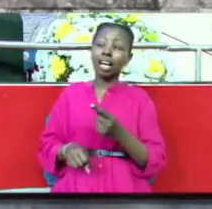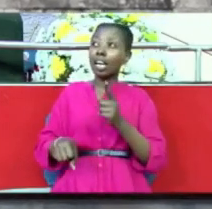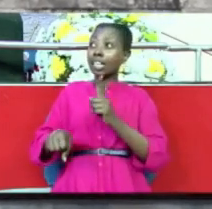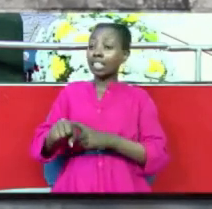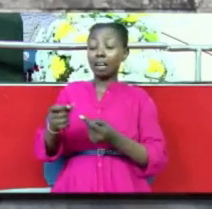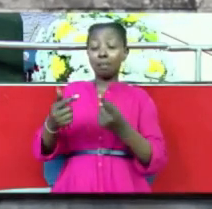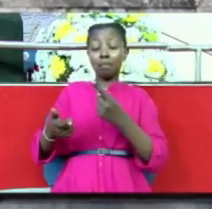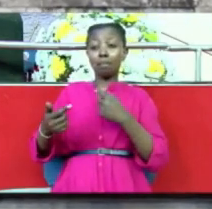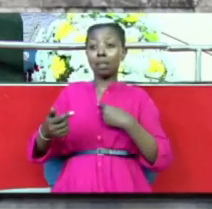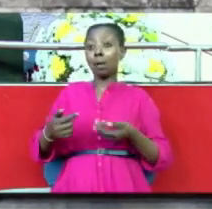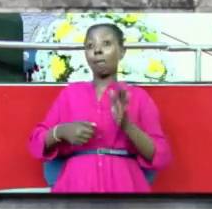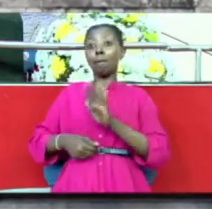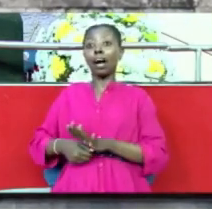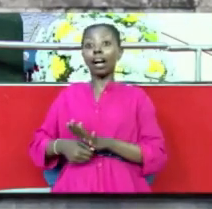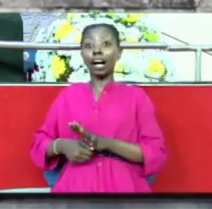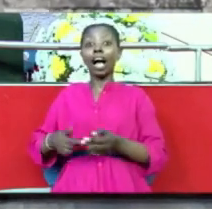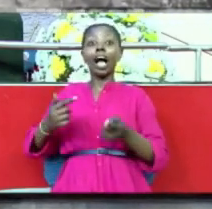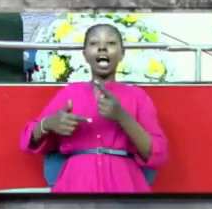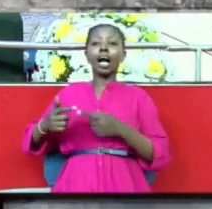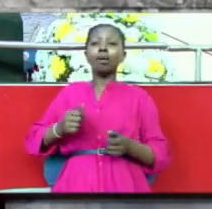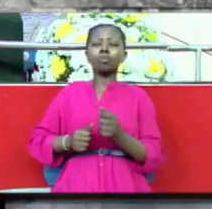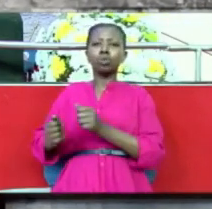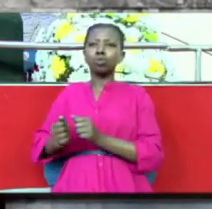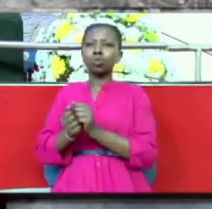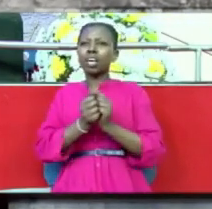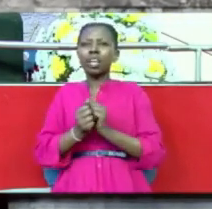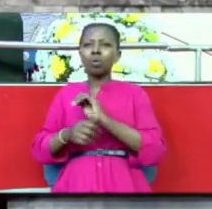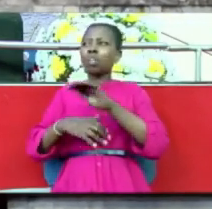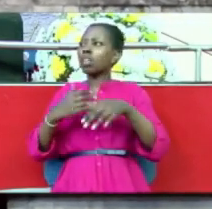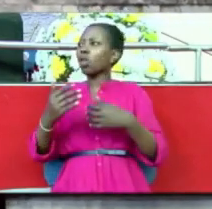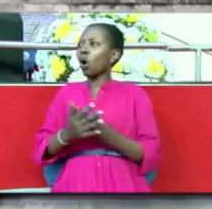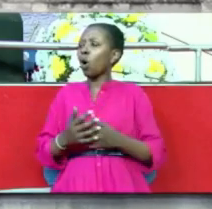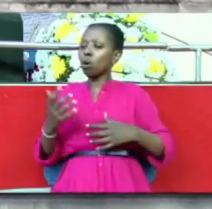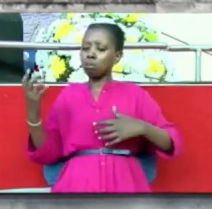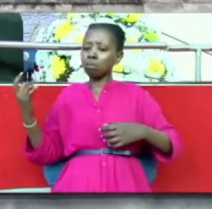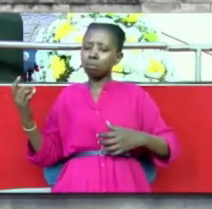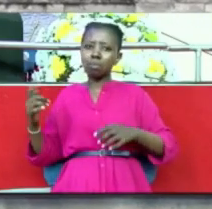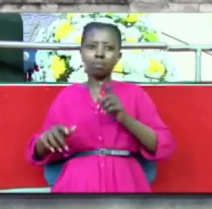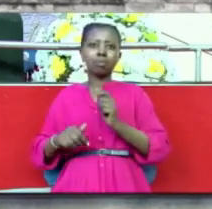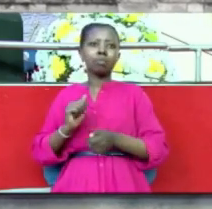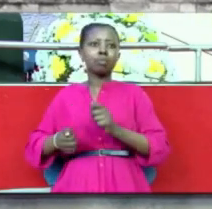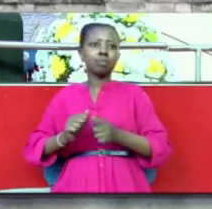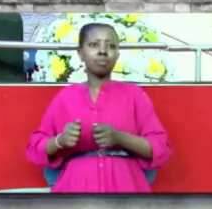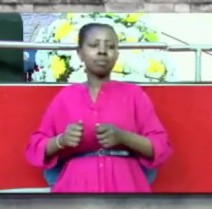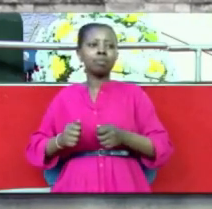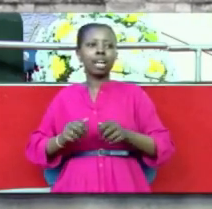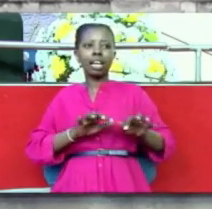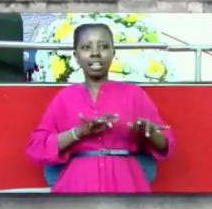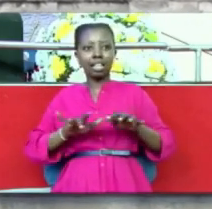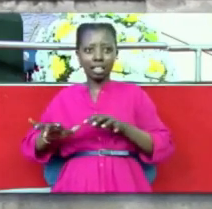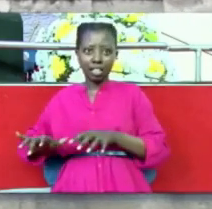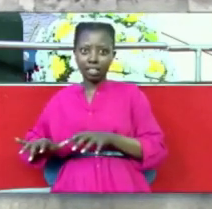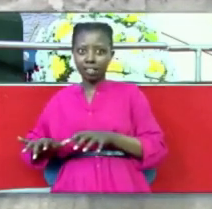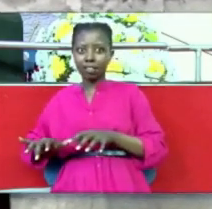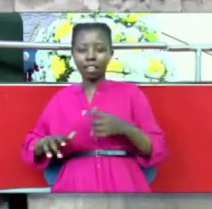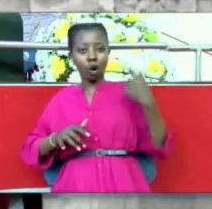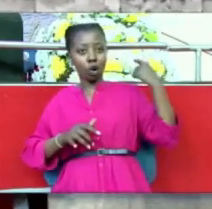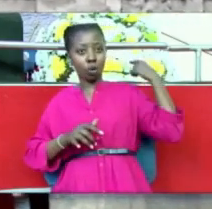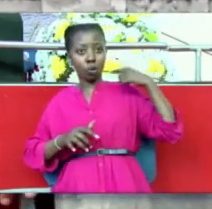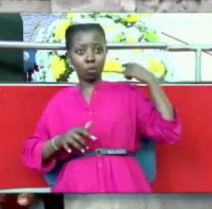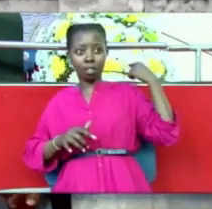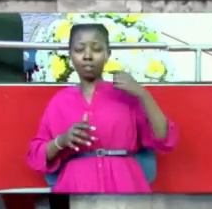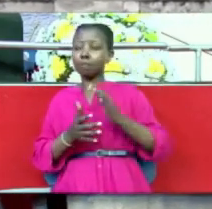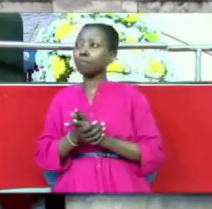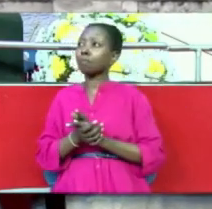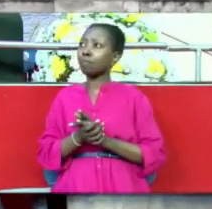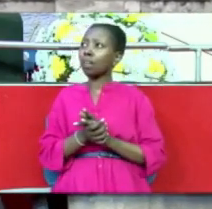came with a pickup of equipment. Now, I never bought them new, but God had to commit